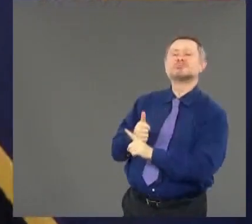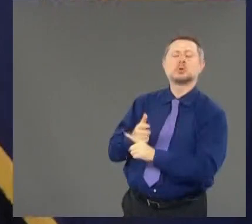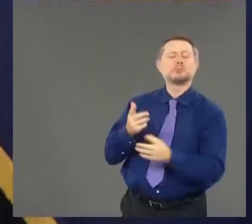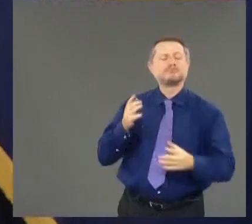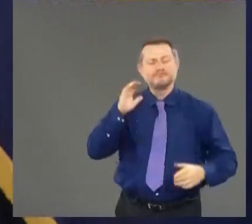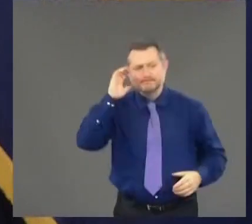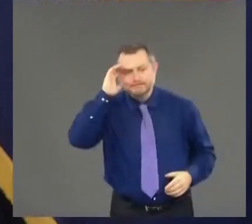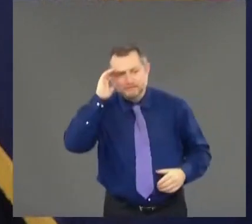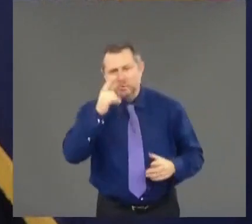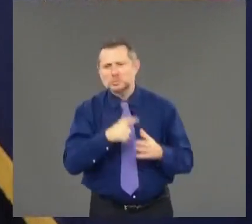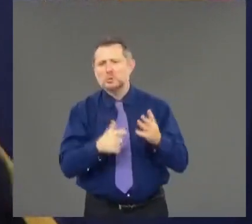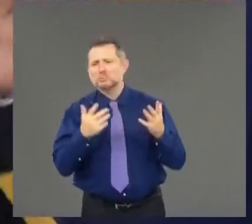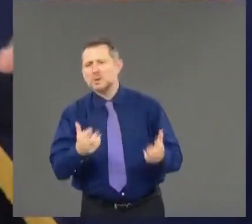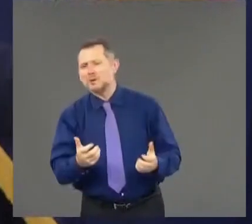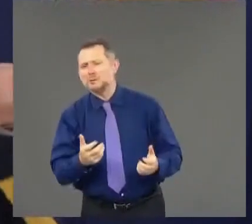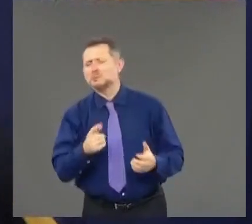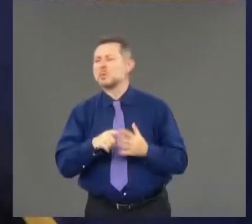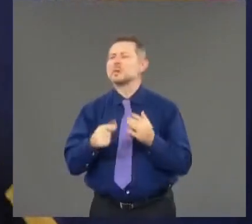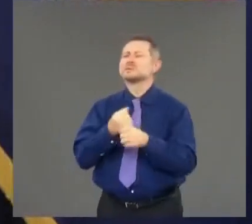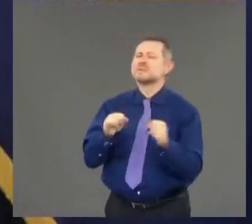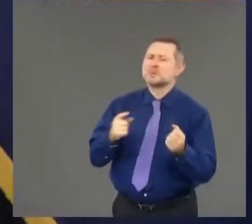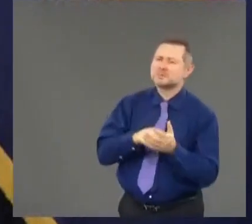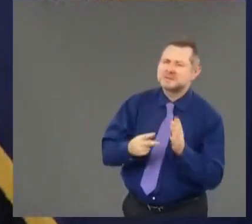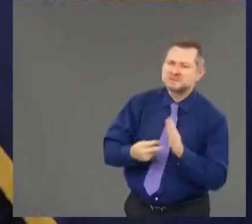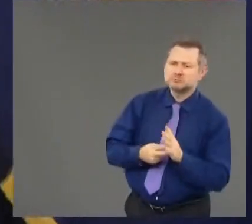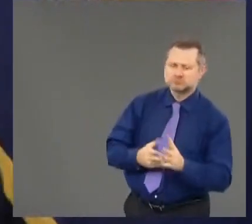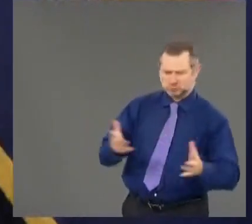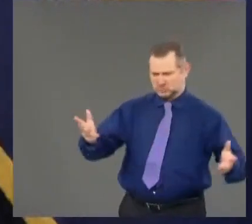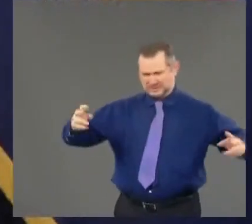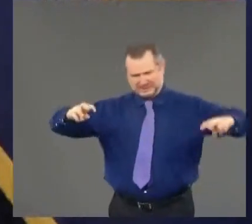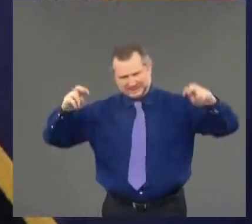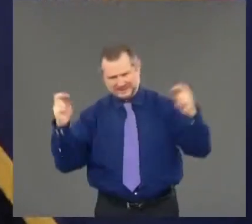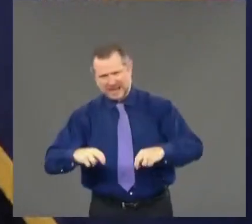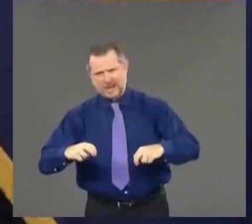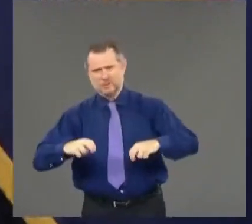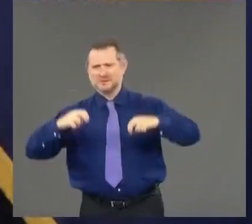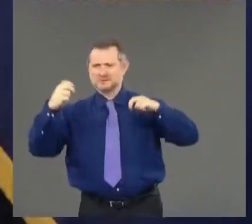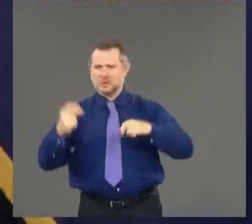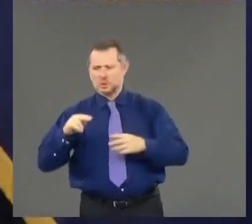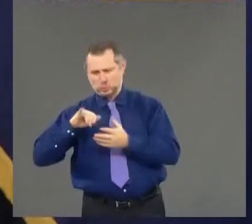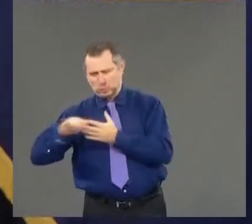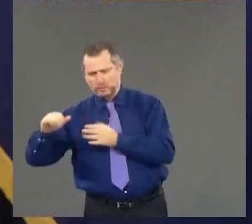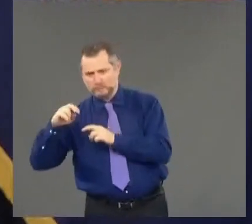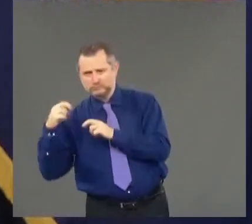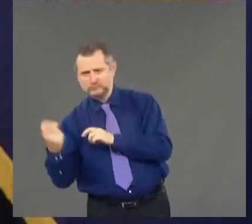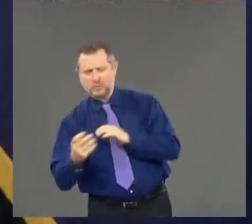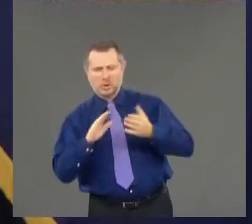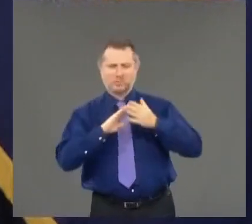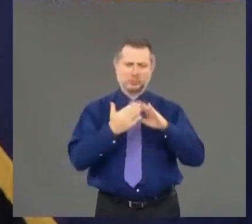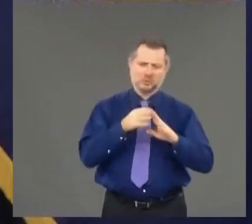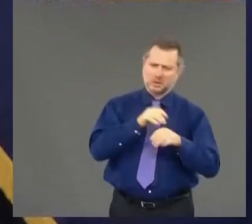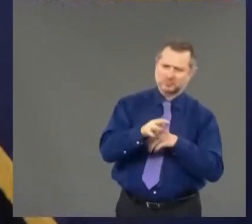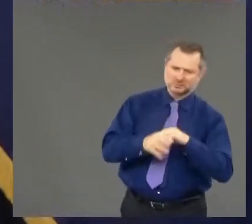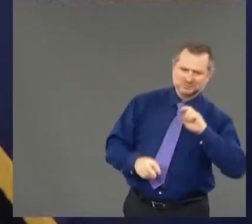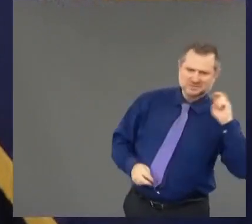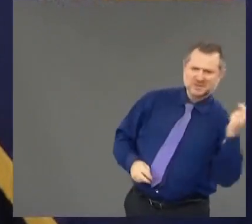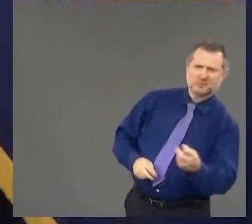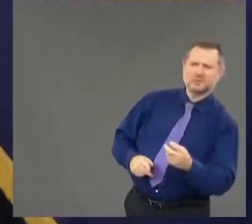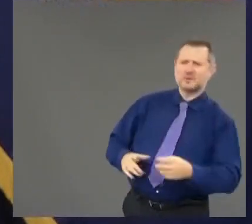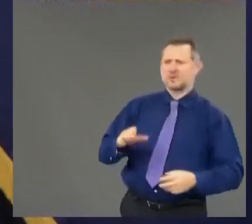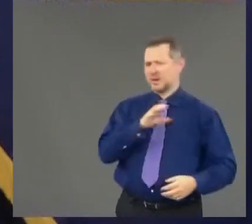Sit down at the table, bring the NYPD, bring the community activists, bring the council, bring all the